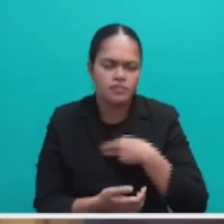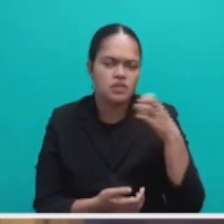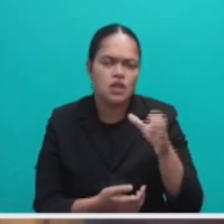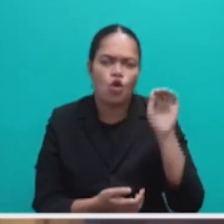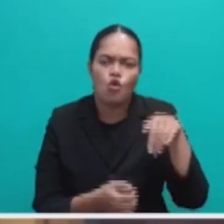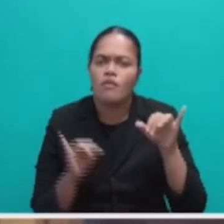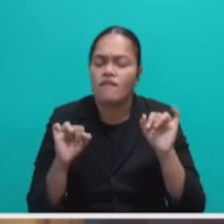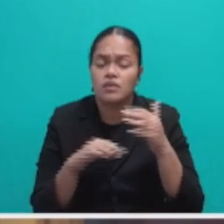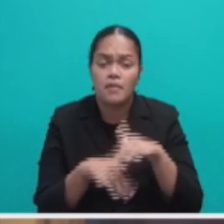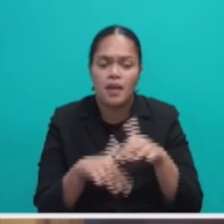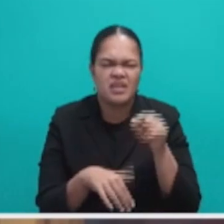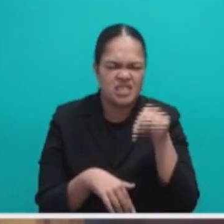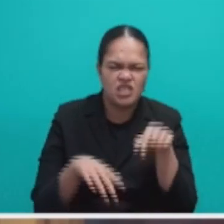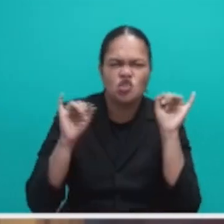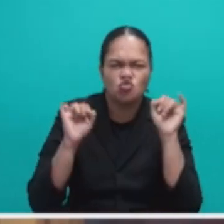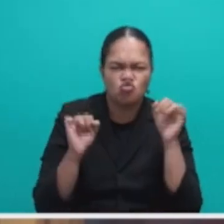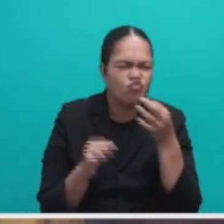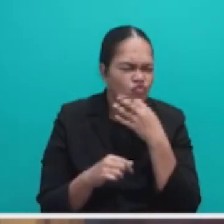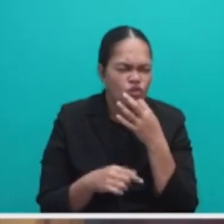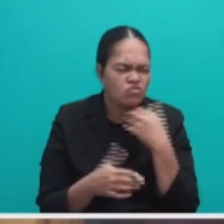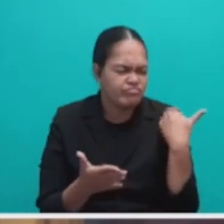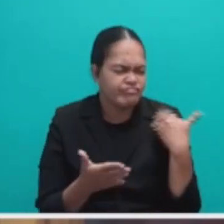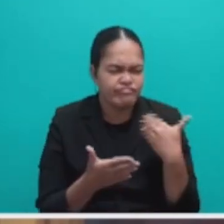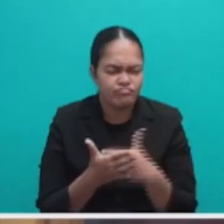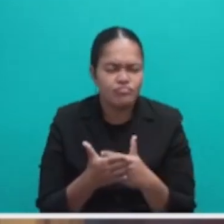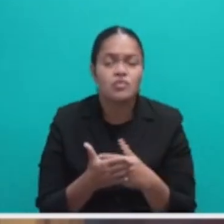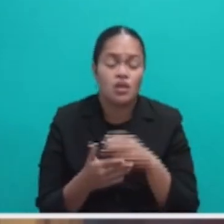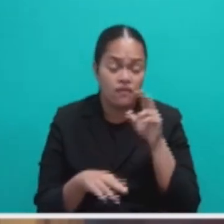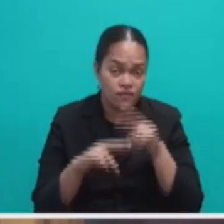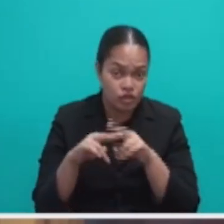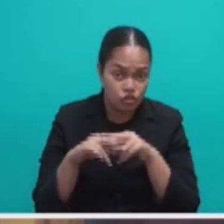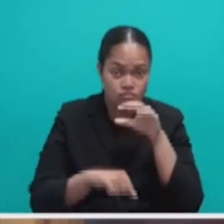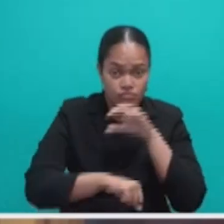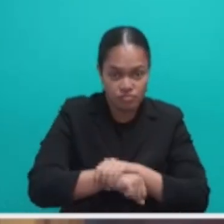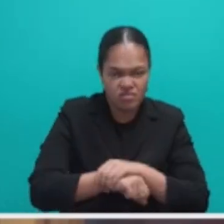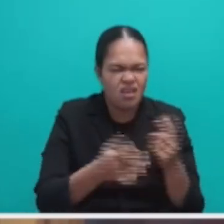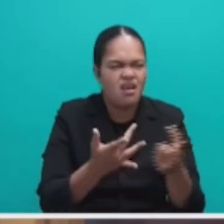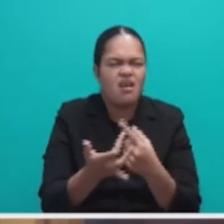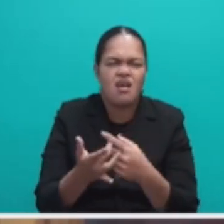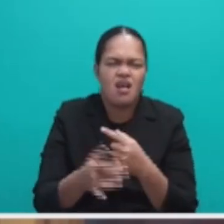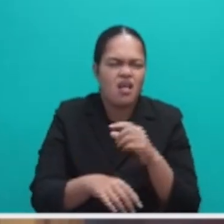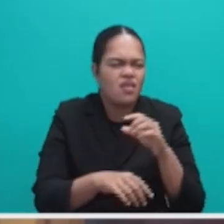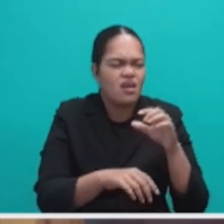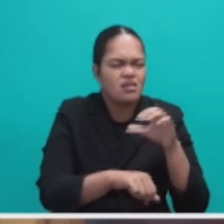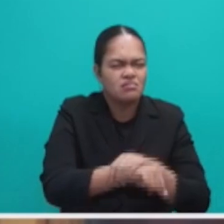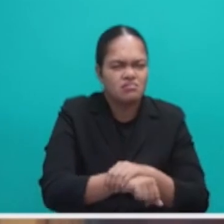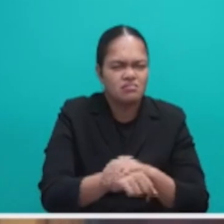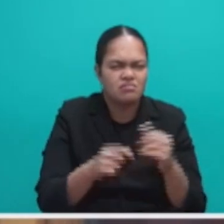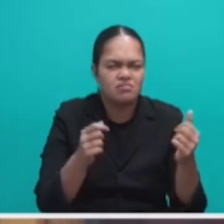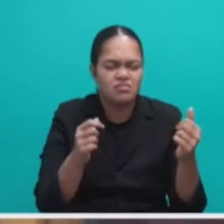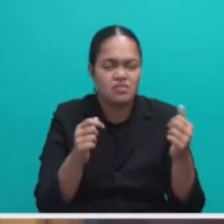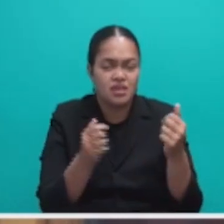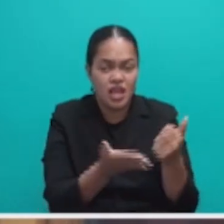Affairs publicly on this issue for a few times. The Fiji police force and other enforcement agencies, they need